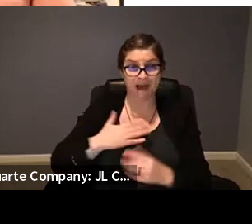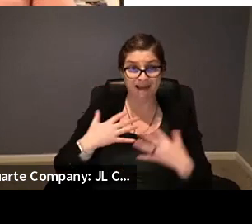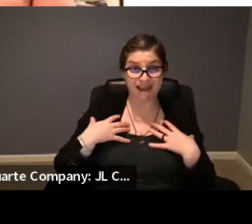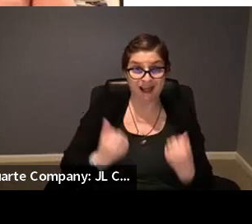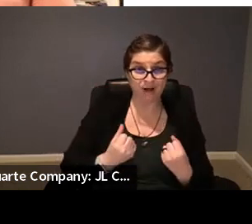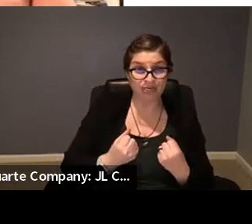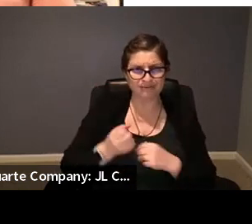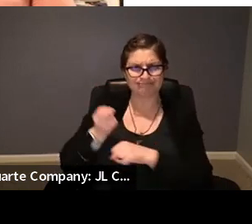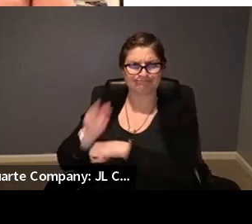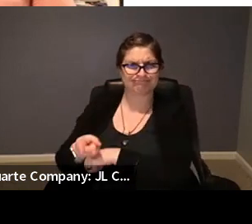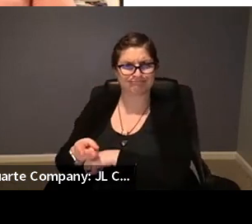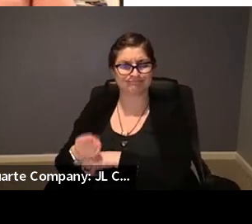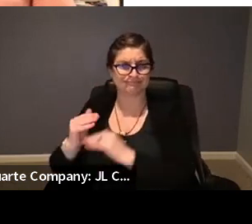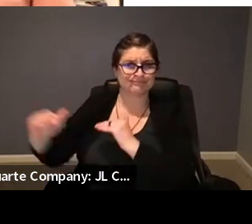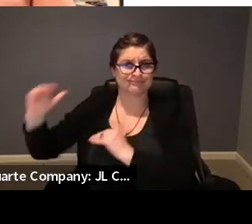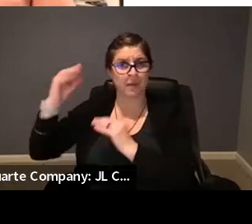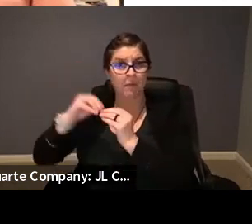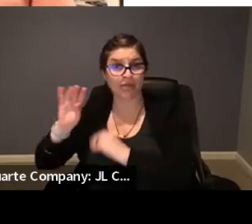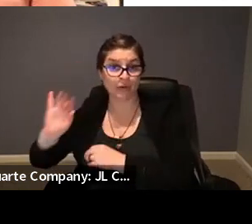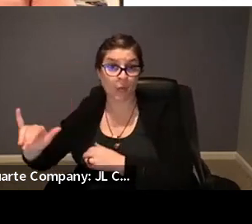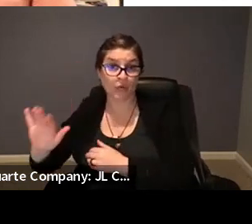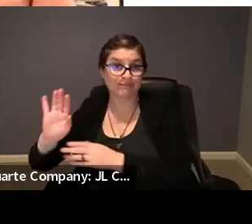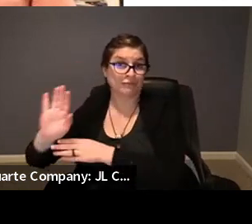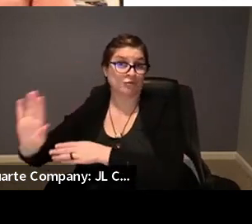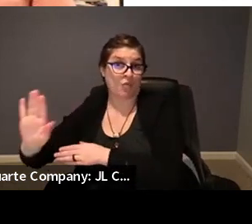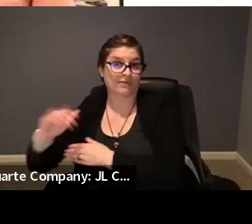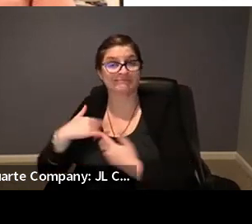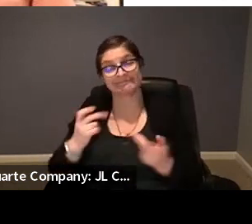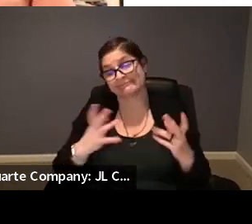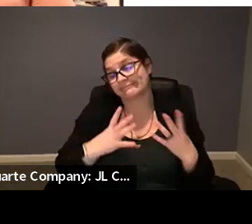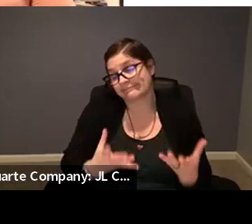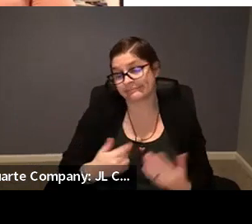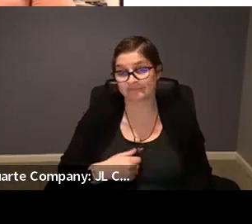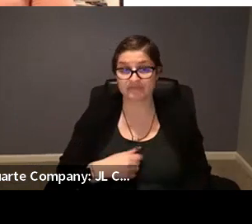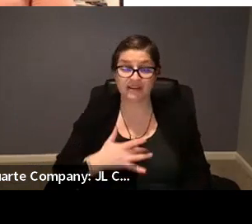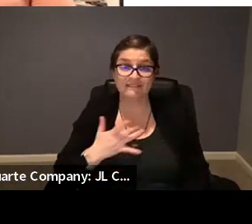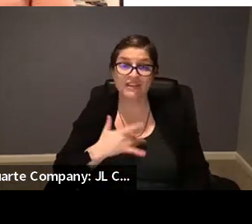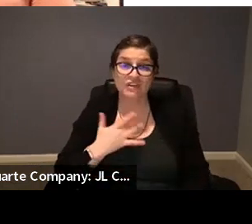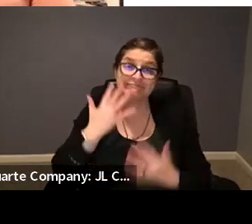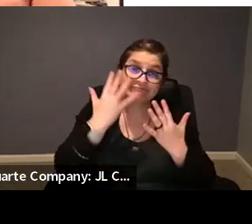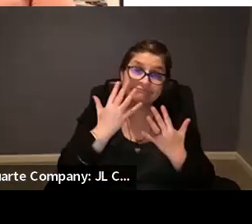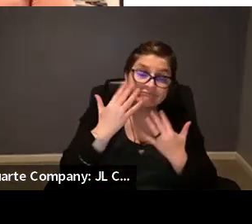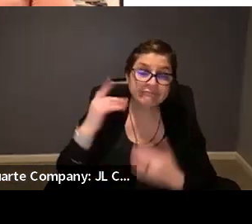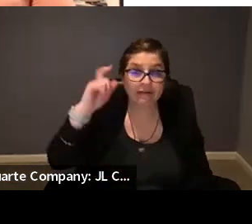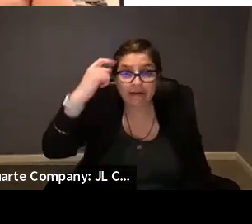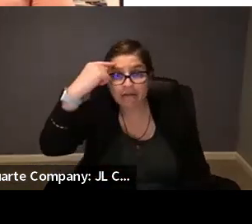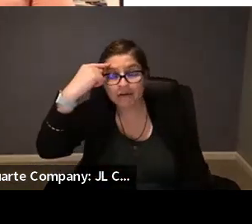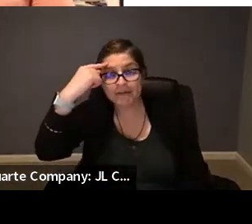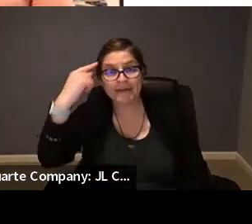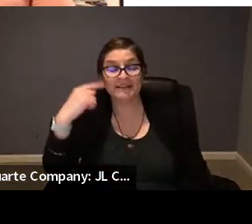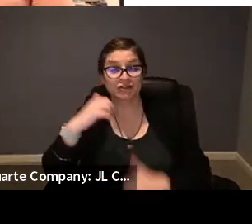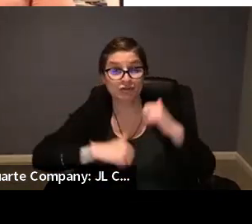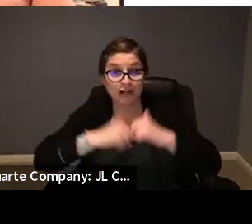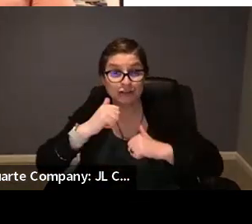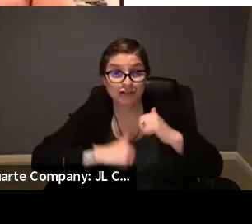your comfort, you know? So I think it's unfortunate that, you know, our government structure has